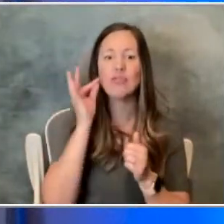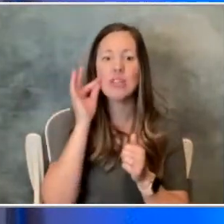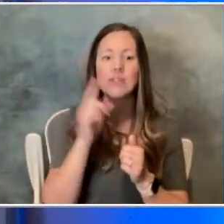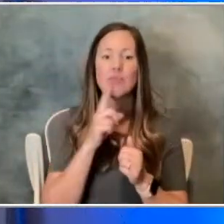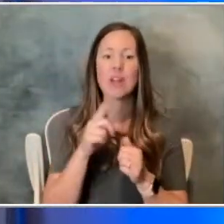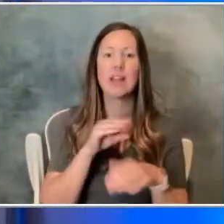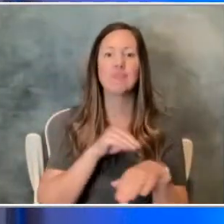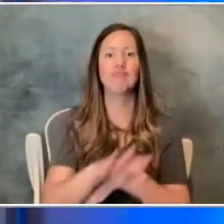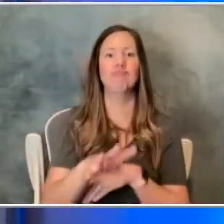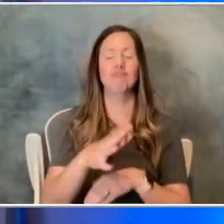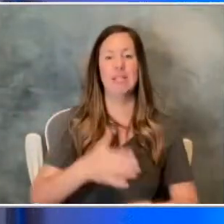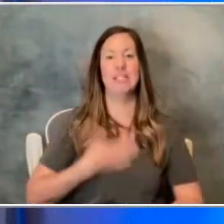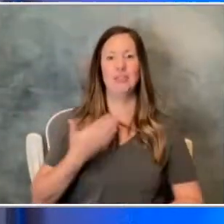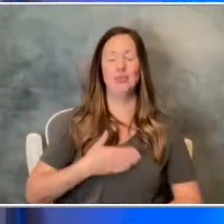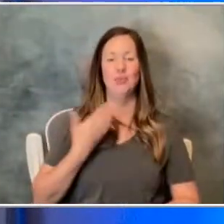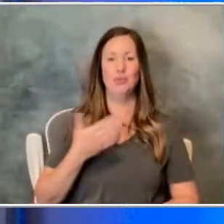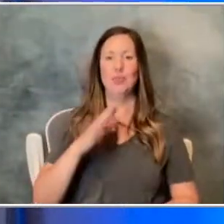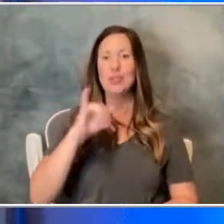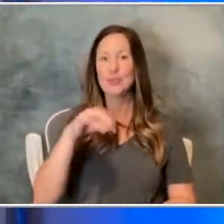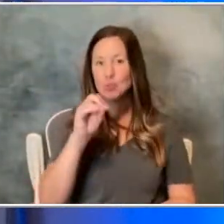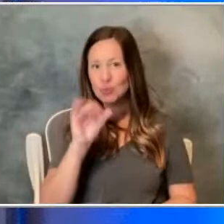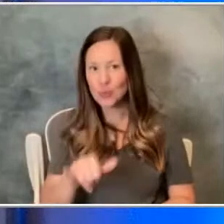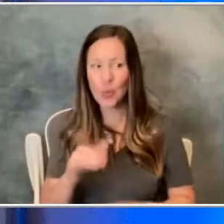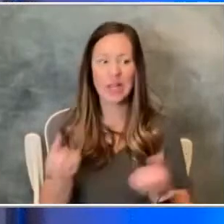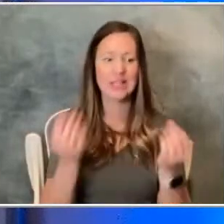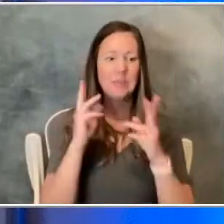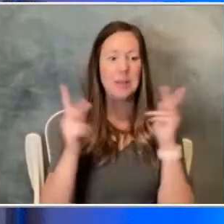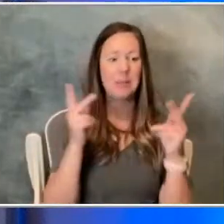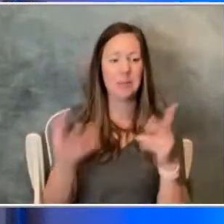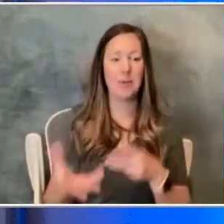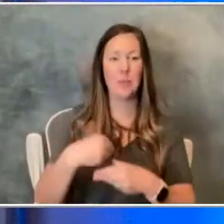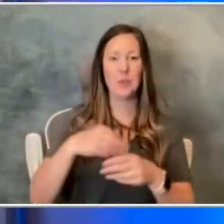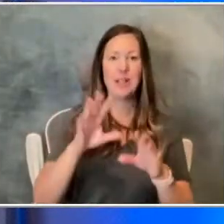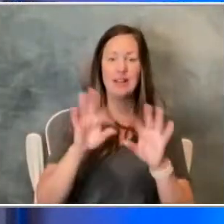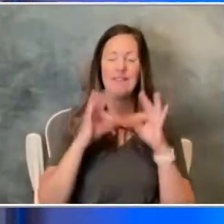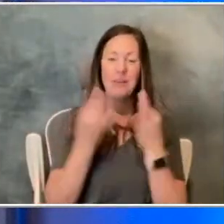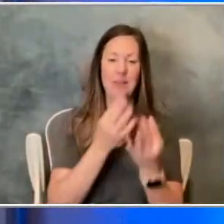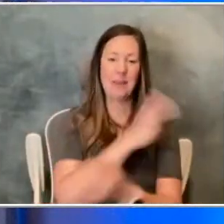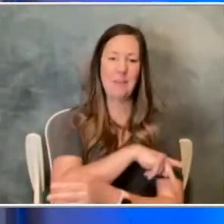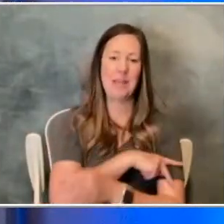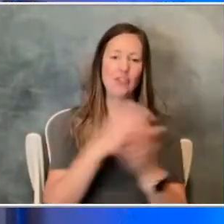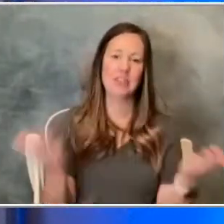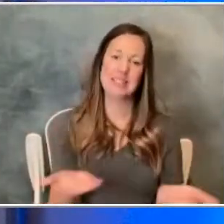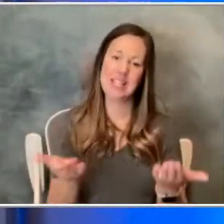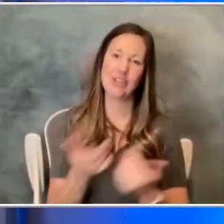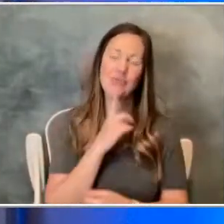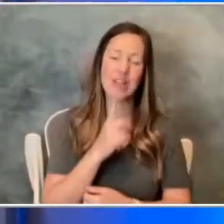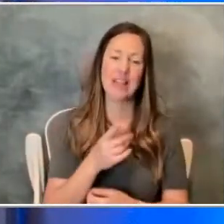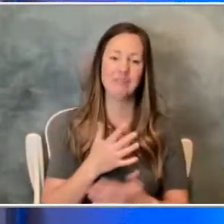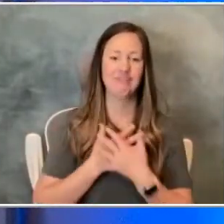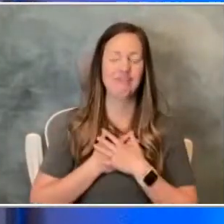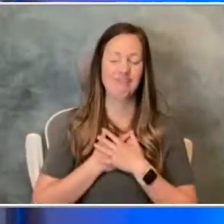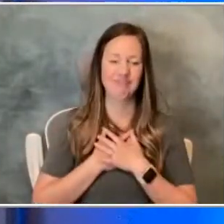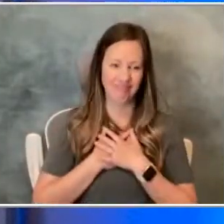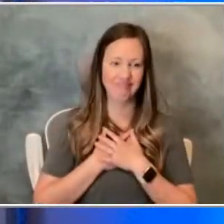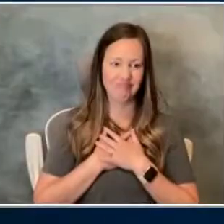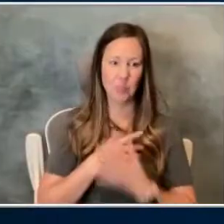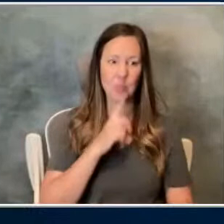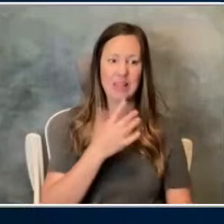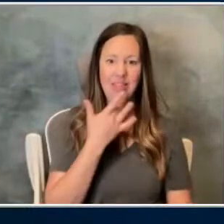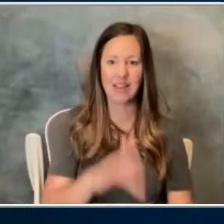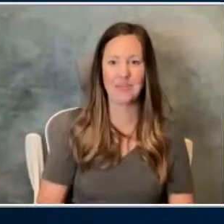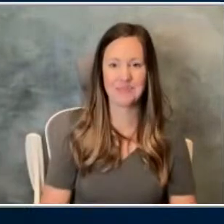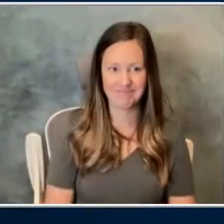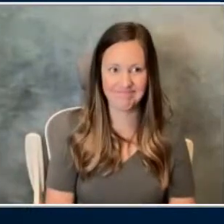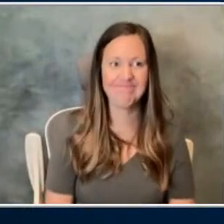such joy to so many people, including the families and the patients here in the health system. It just is such a mood booster, and we're so lucky. We